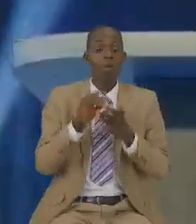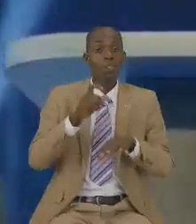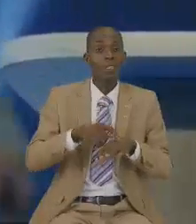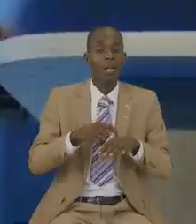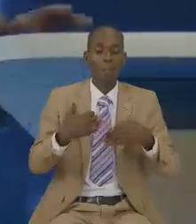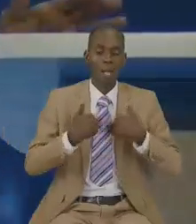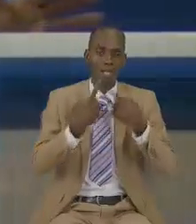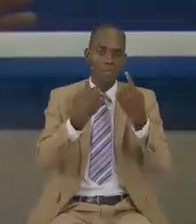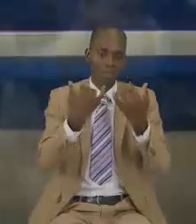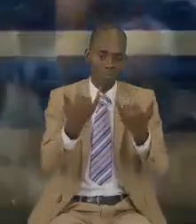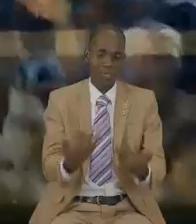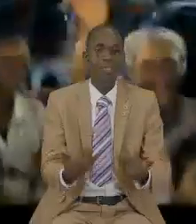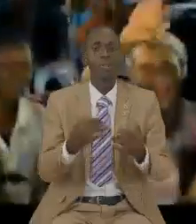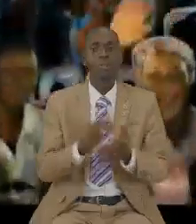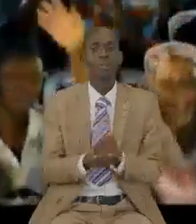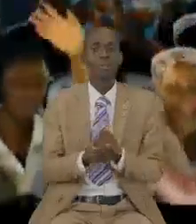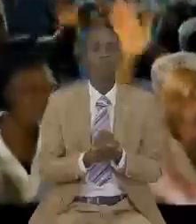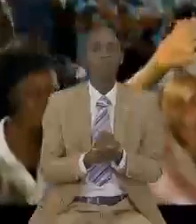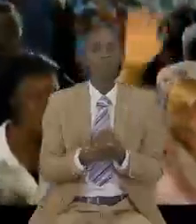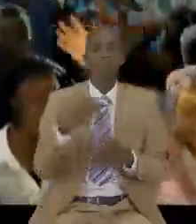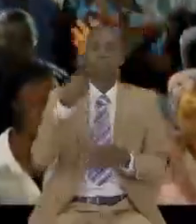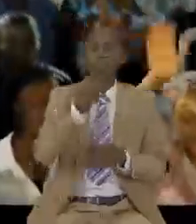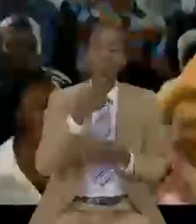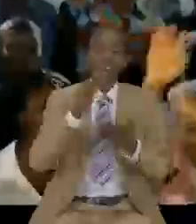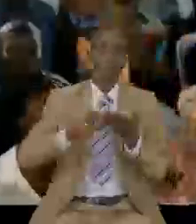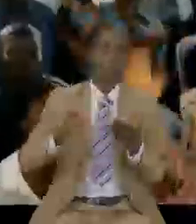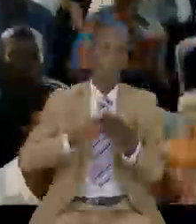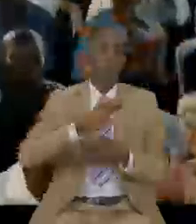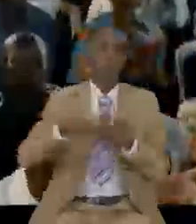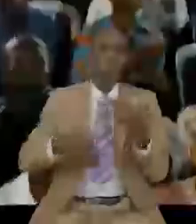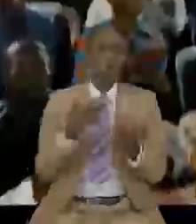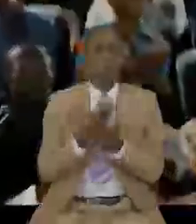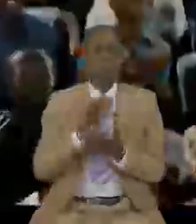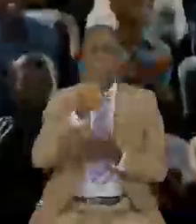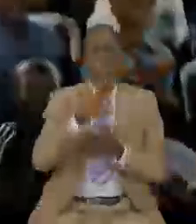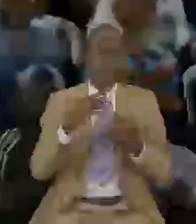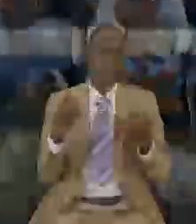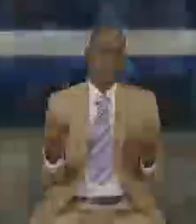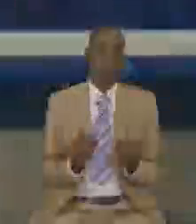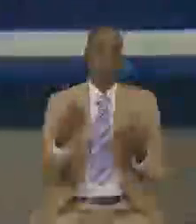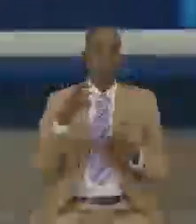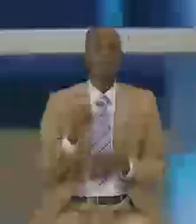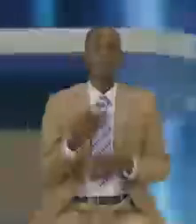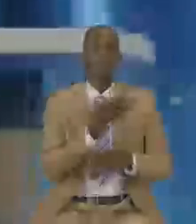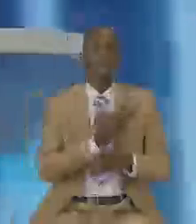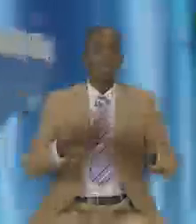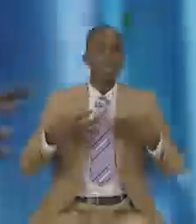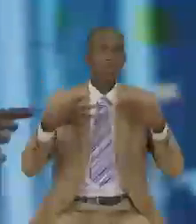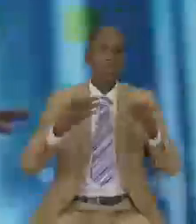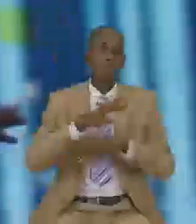come. Who forgiveth all thine iniquities and